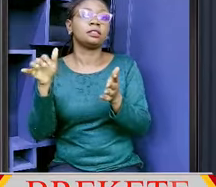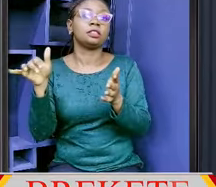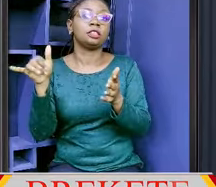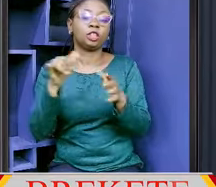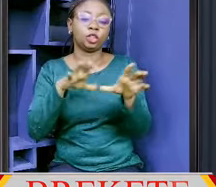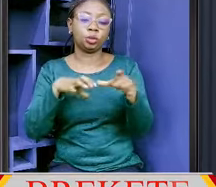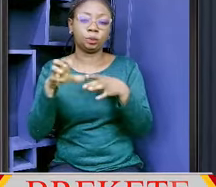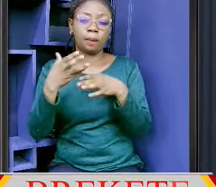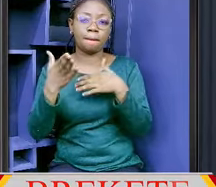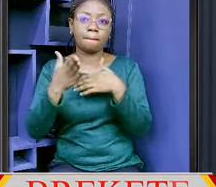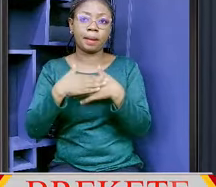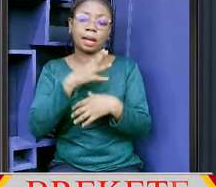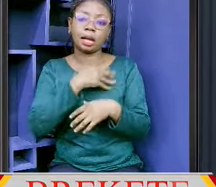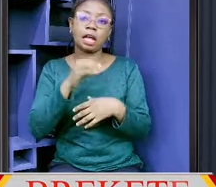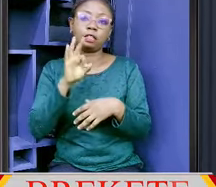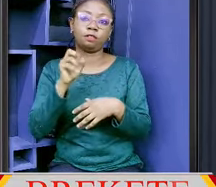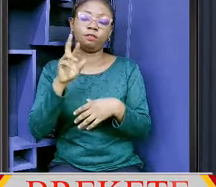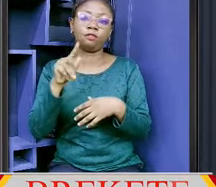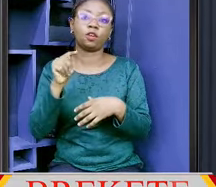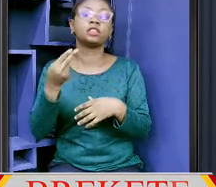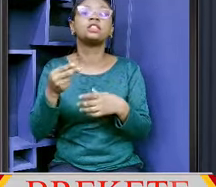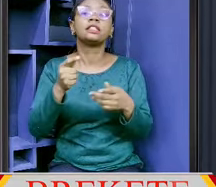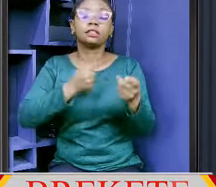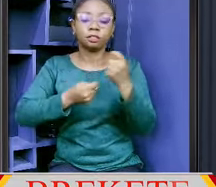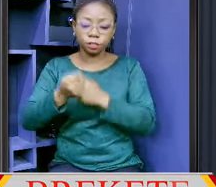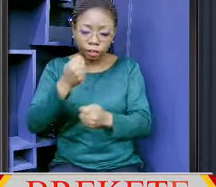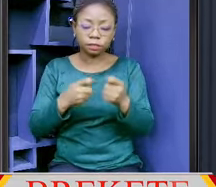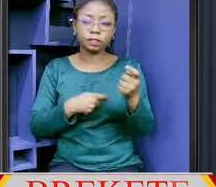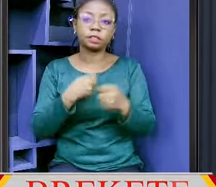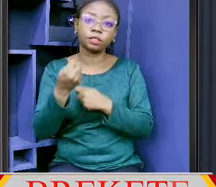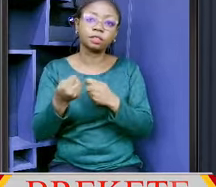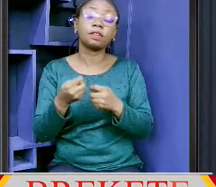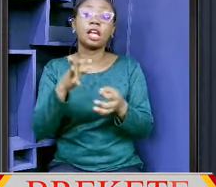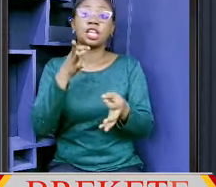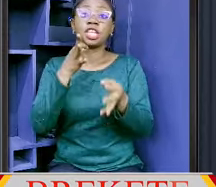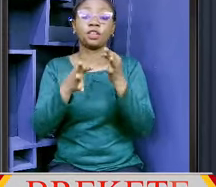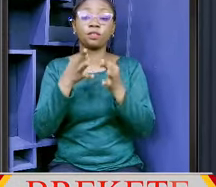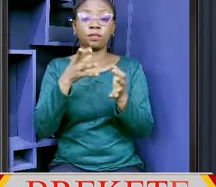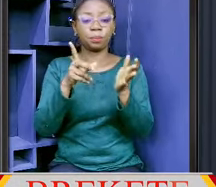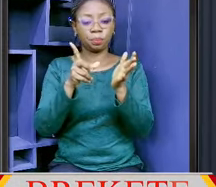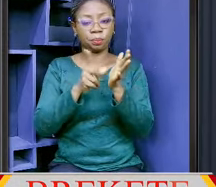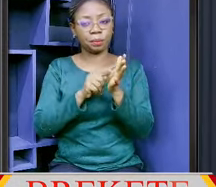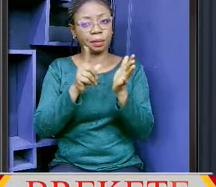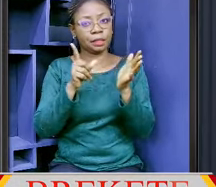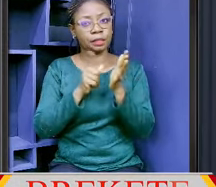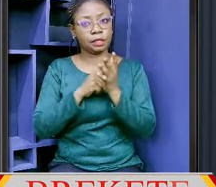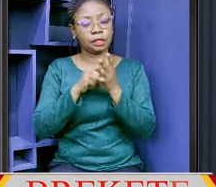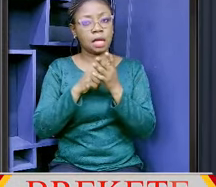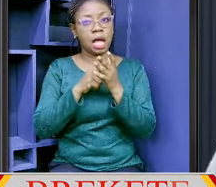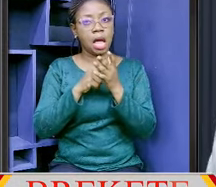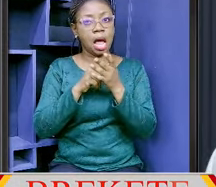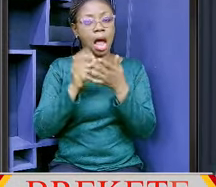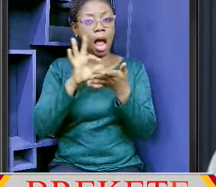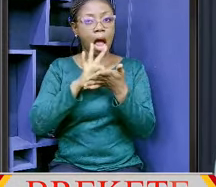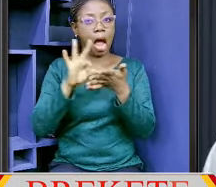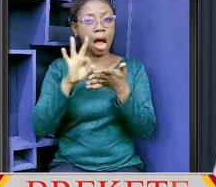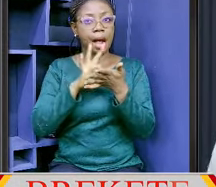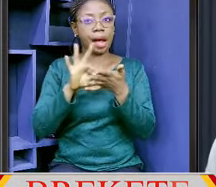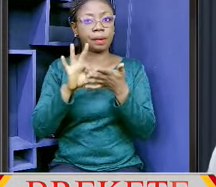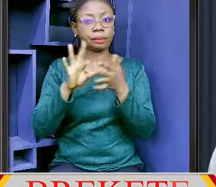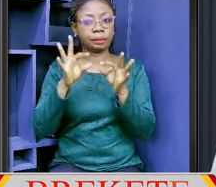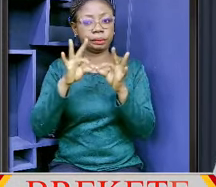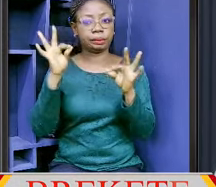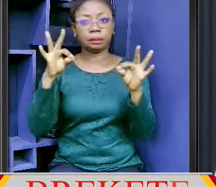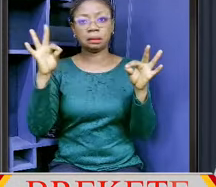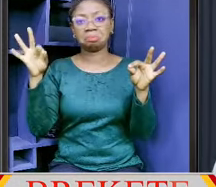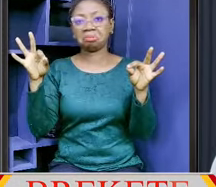do back and forth, transfer, you say, if you print in account statement, there is no history